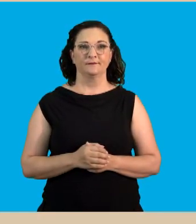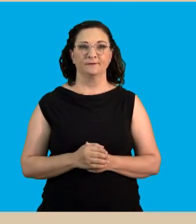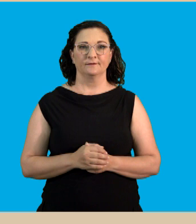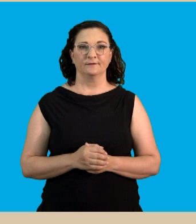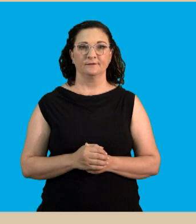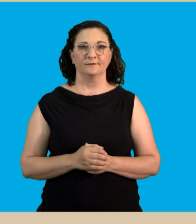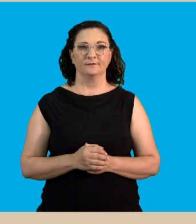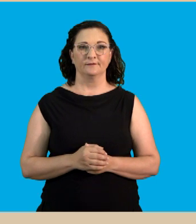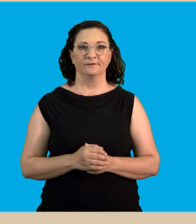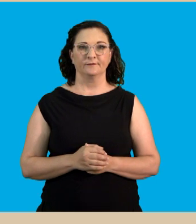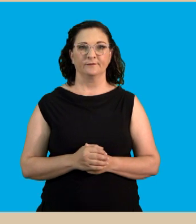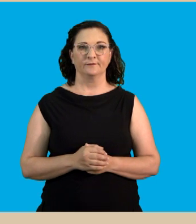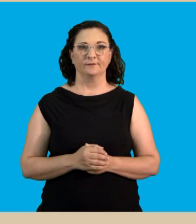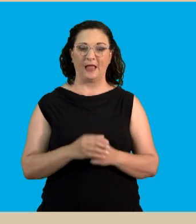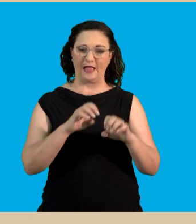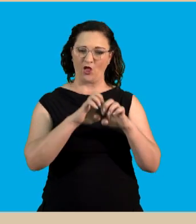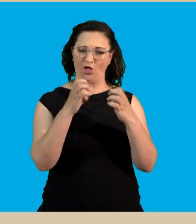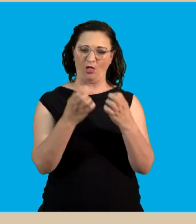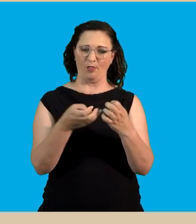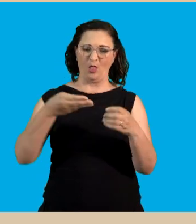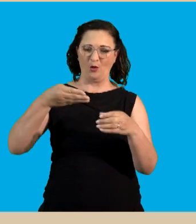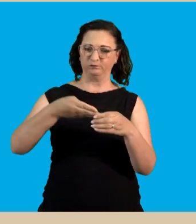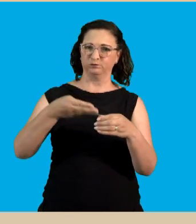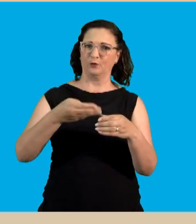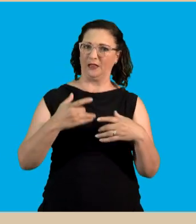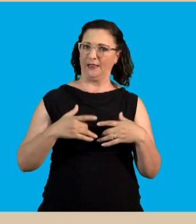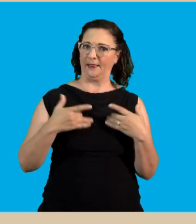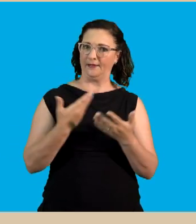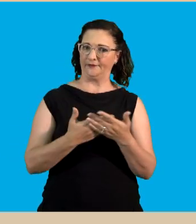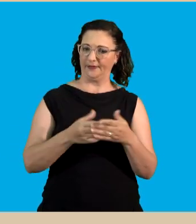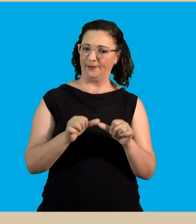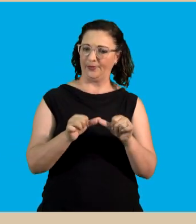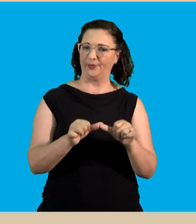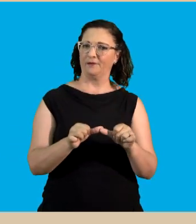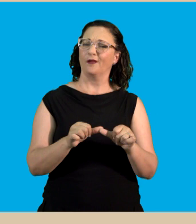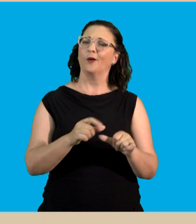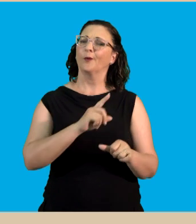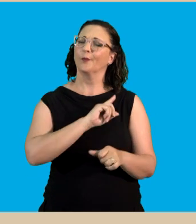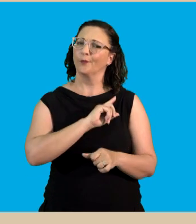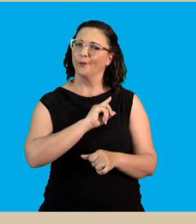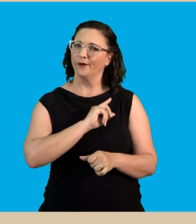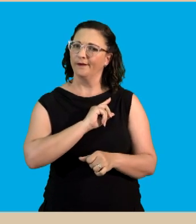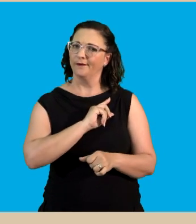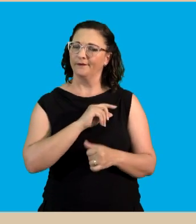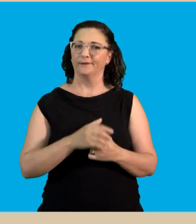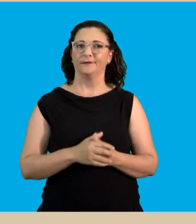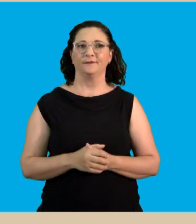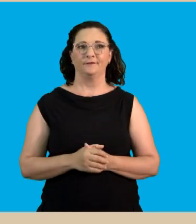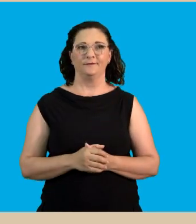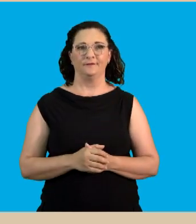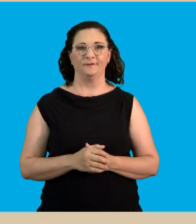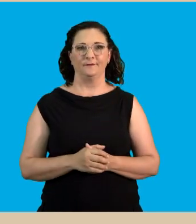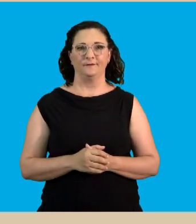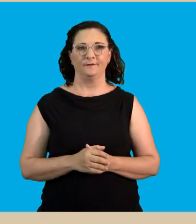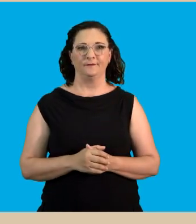why is planet Earth suitable for life to exist? Why is planet Earth suitable for life to exist? We